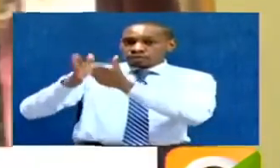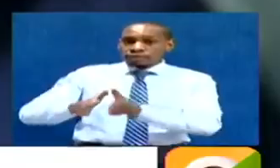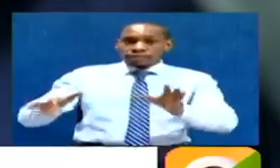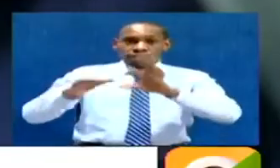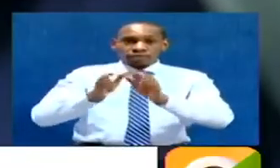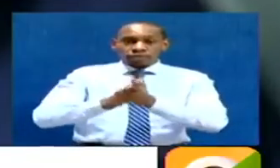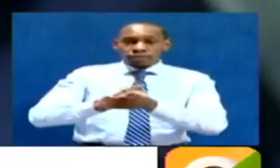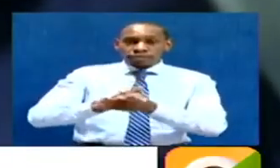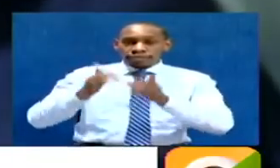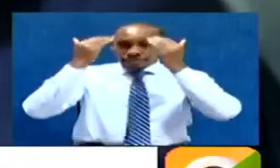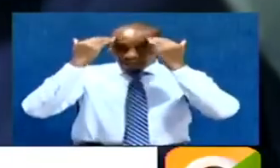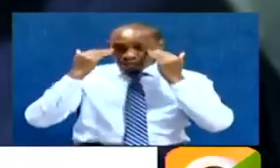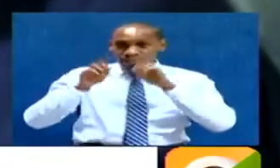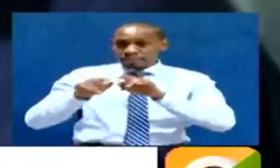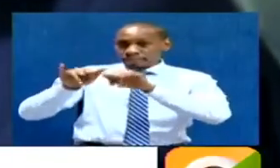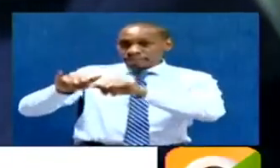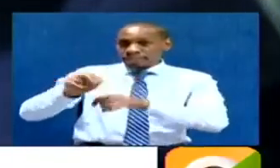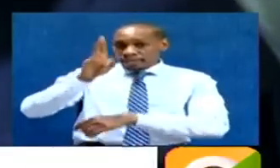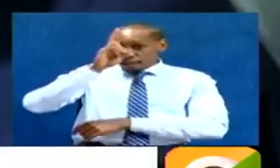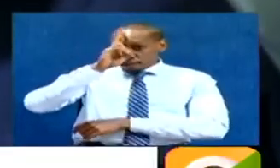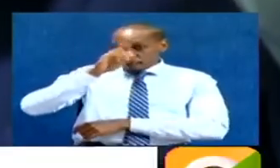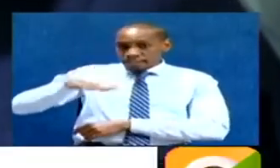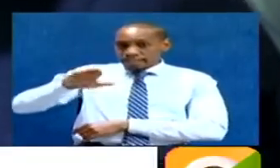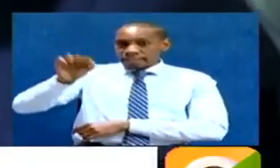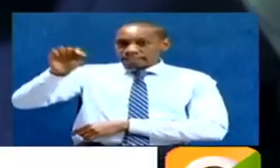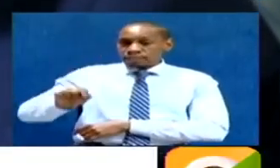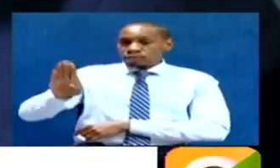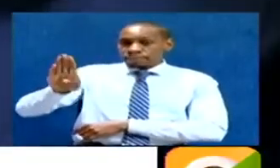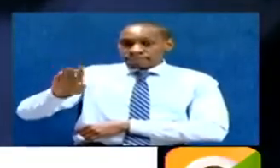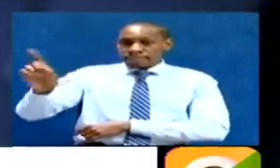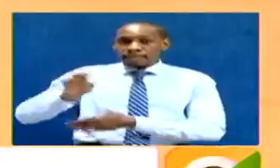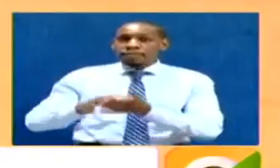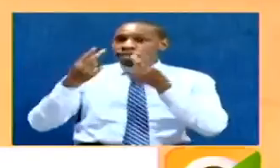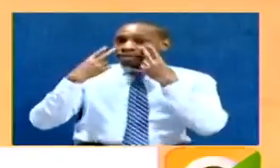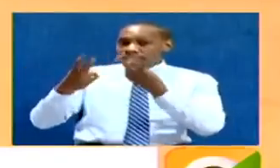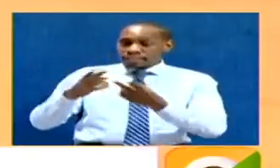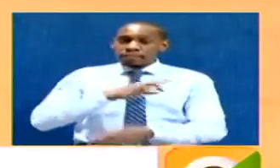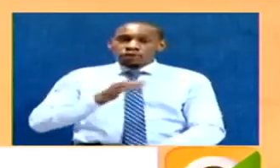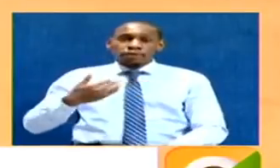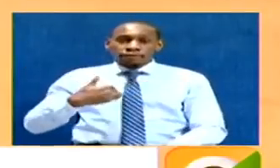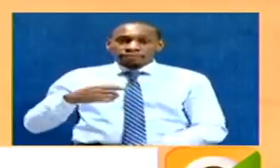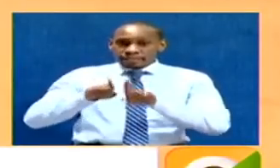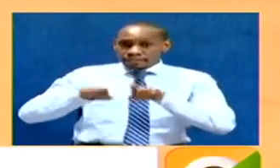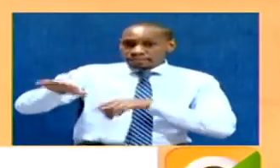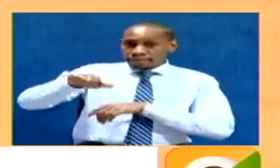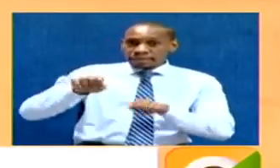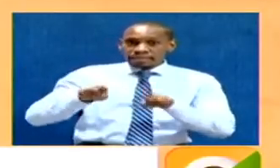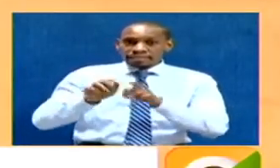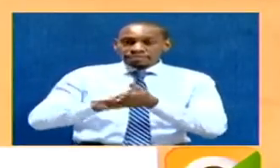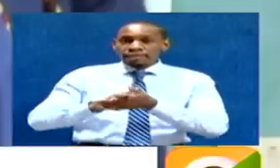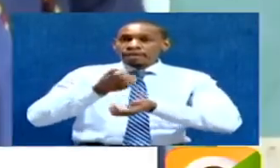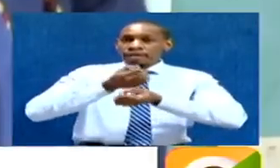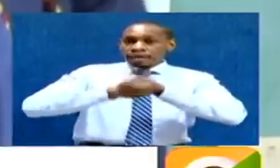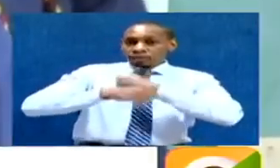attached to the judiciary and who lives in police band quarters in South B, Nairobi, had been seen in uniform in the area and sprang